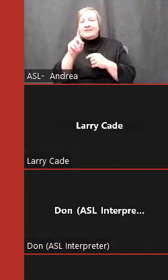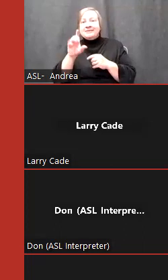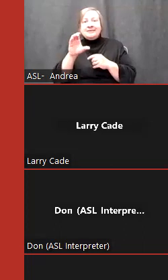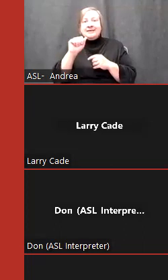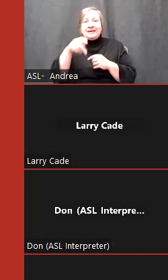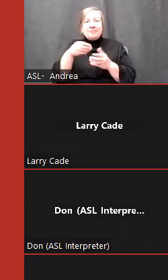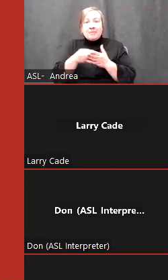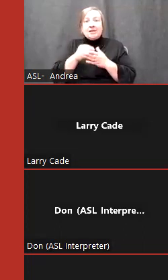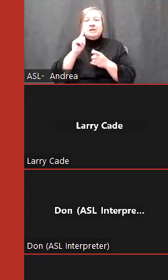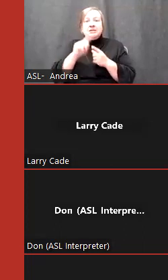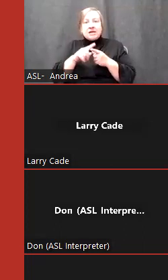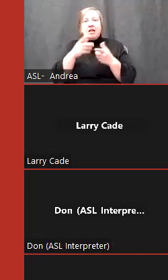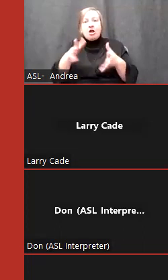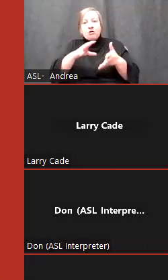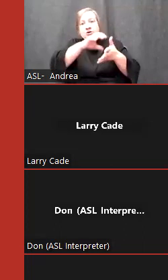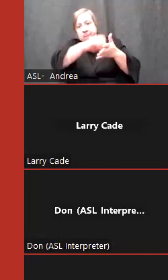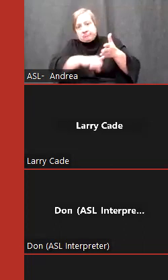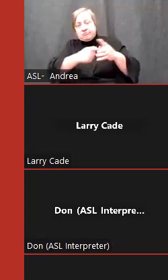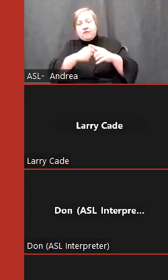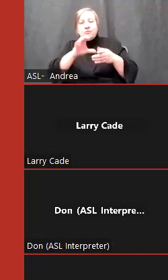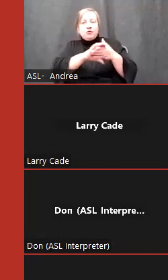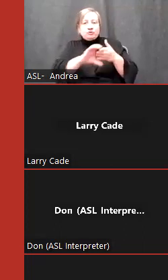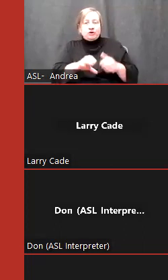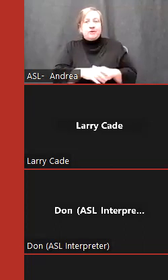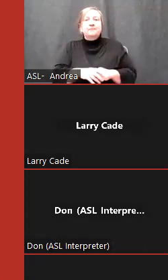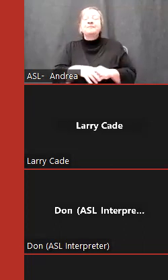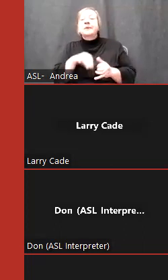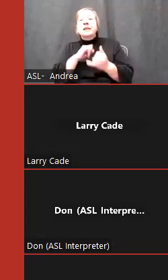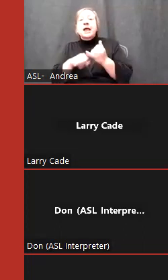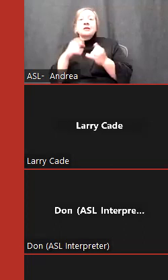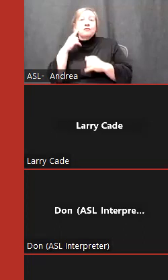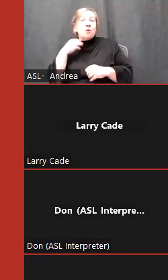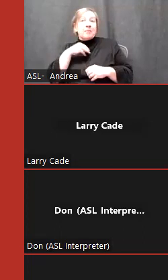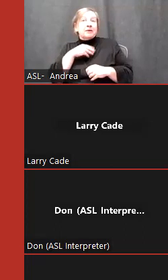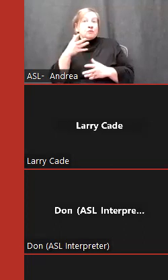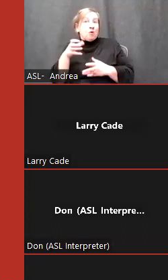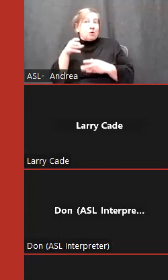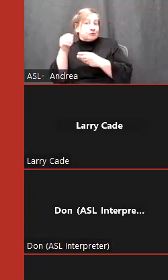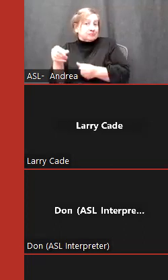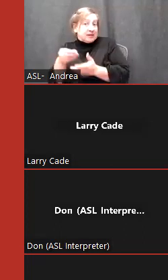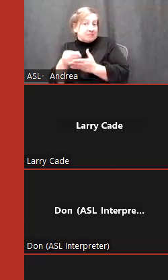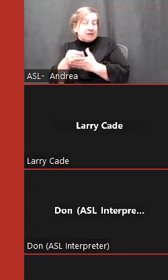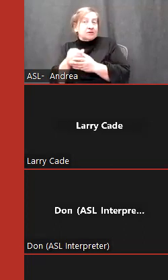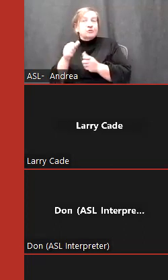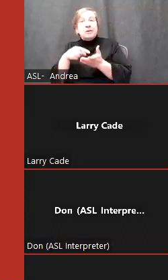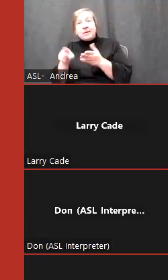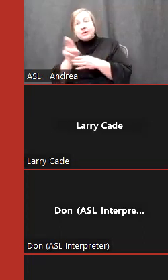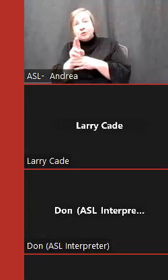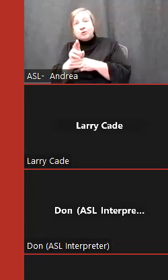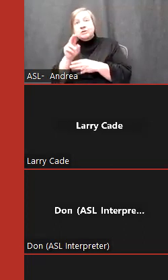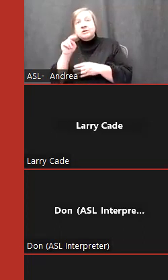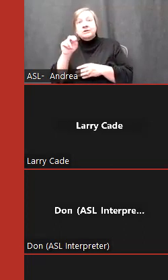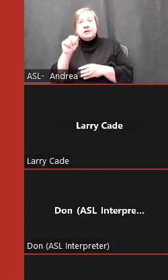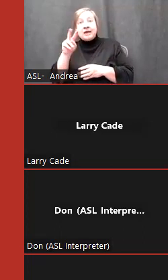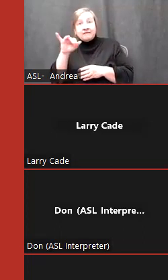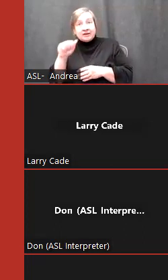paycheck. And then lastly, on the members' end, they want to spend the money so they can pay using their Navia debit card